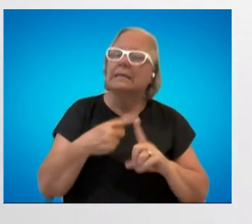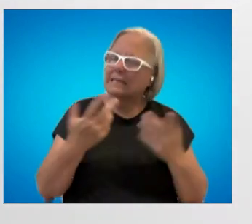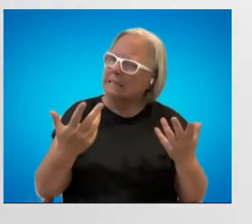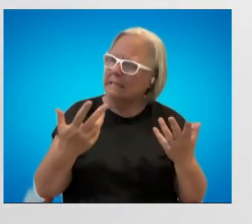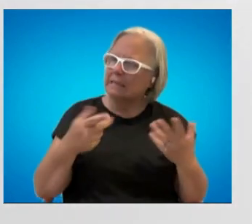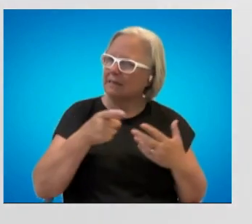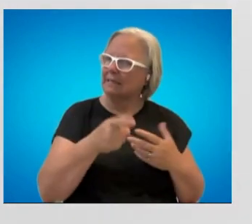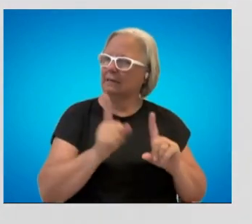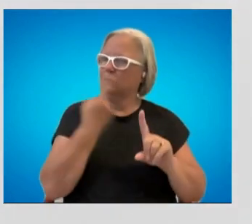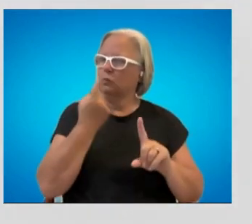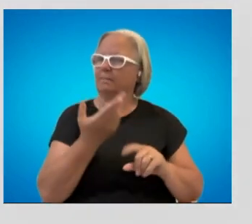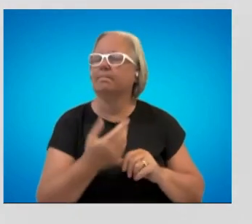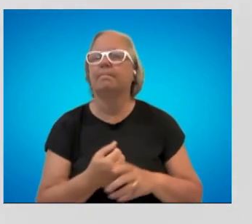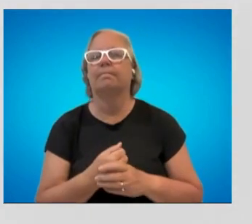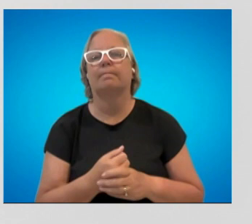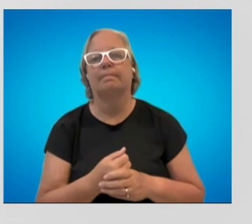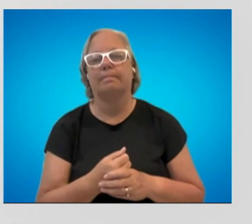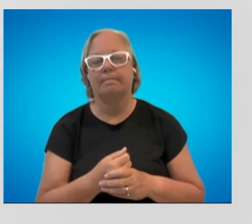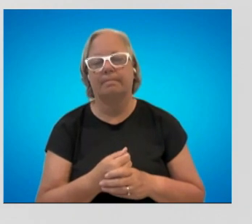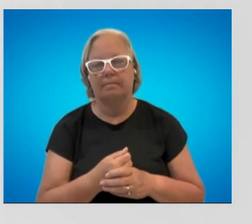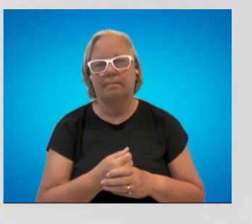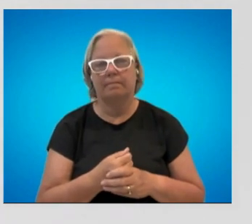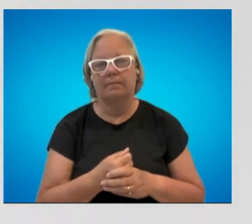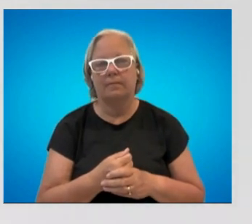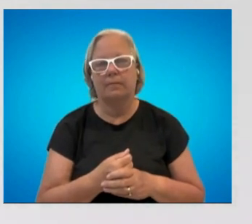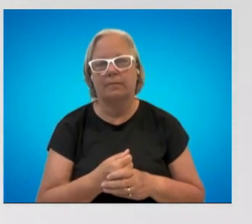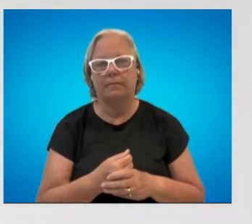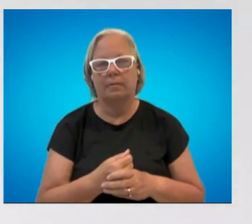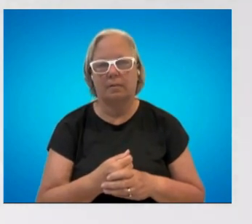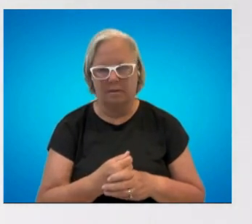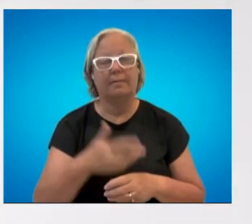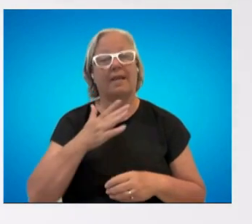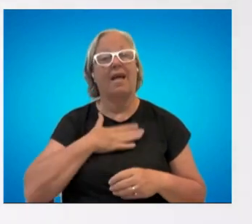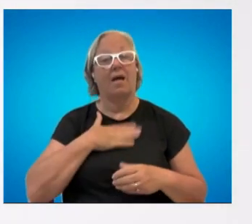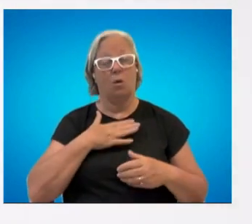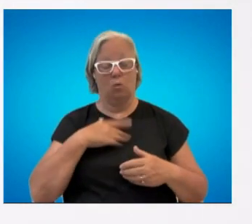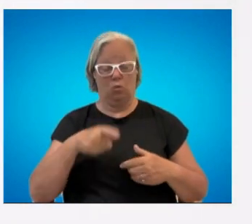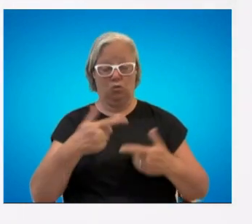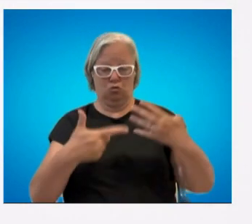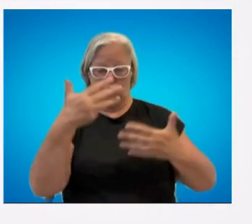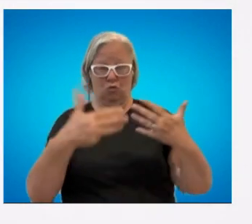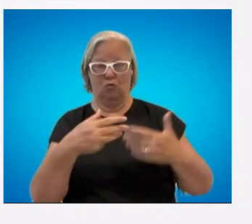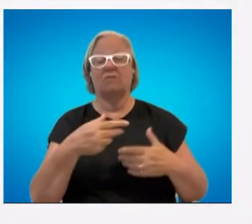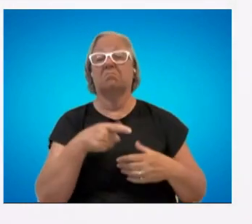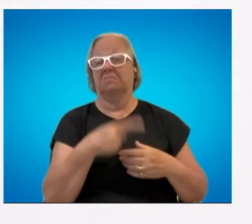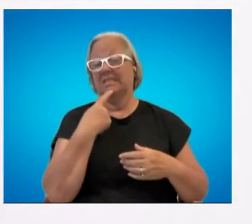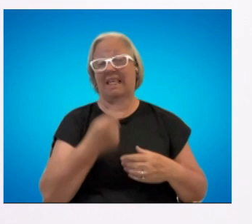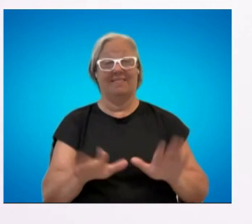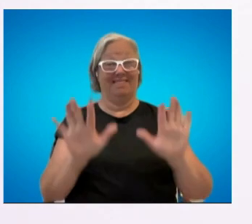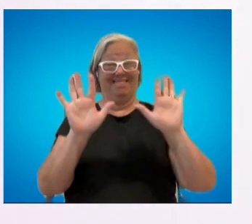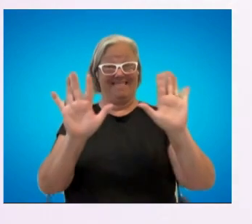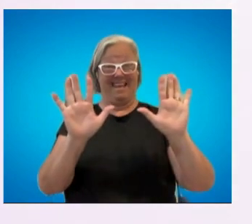according to our data, 6 out of 10 parents with smaller children under the age